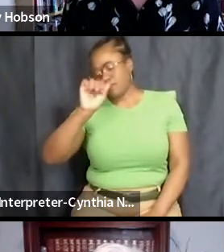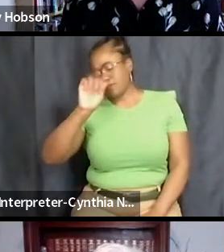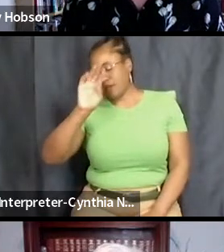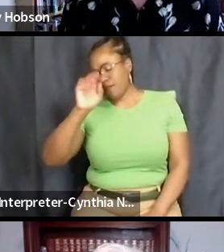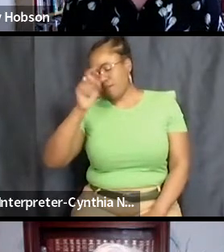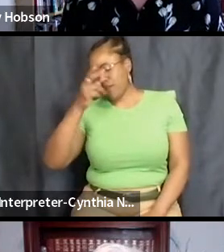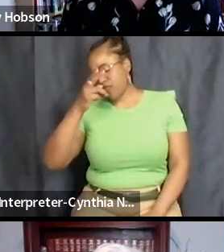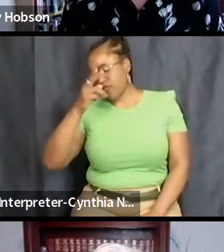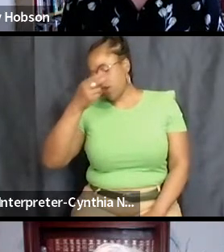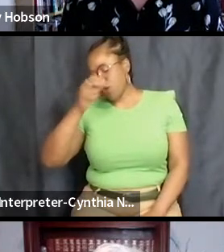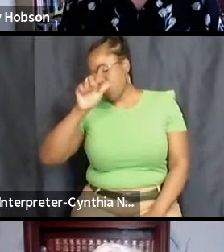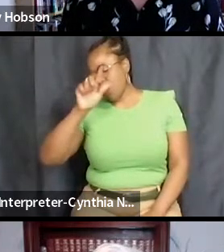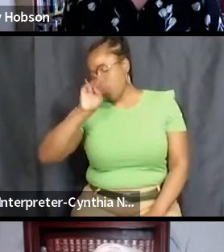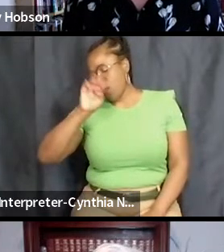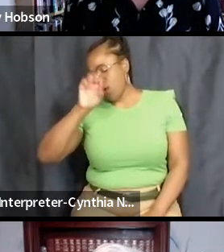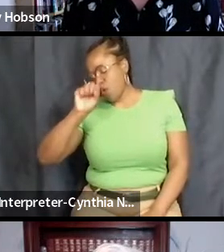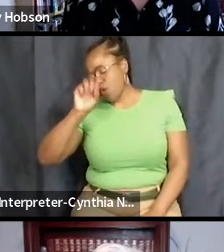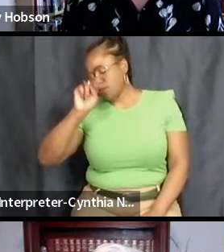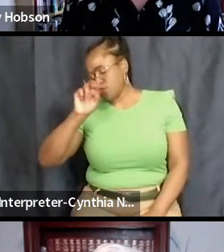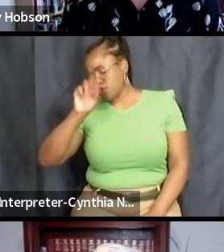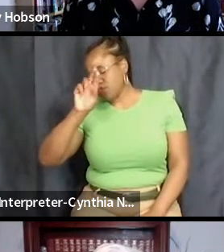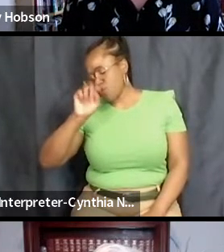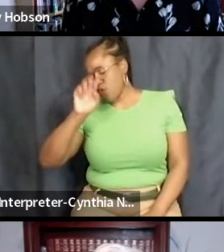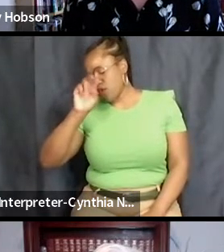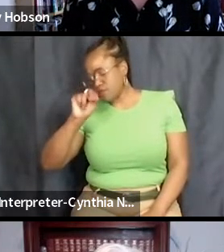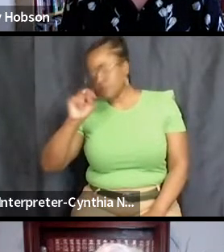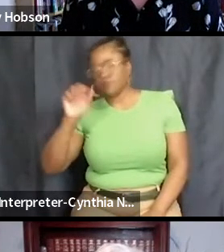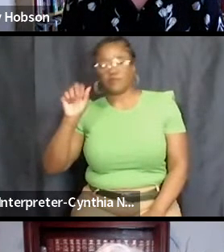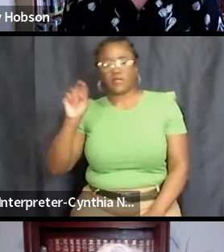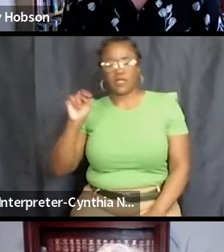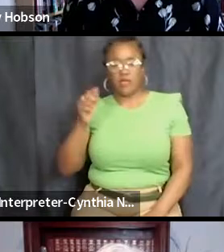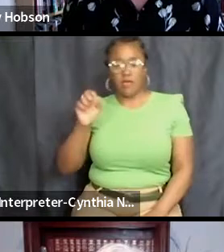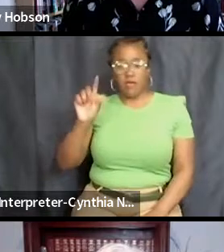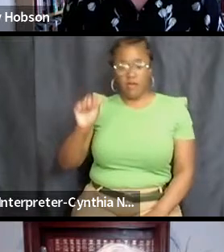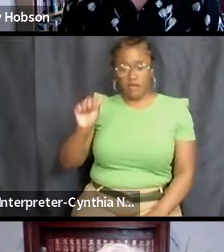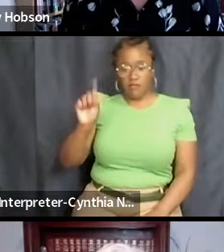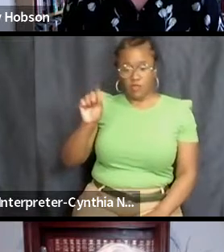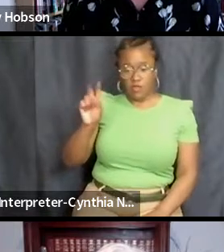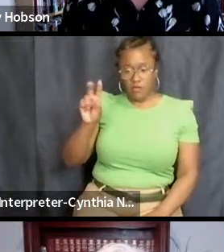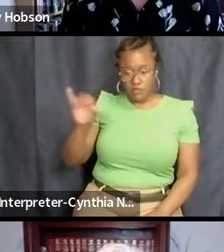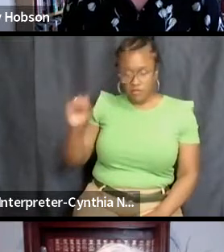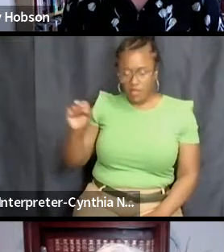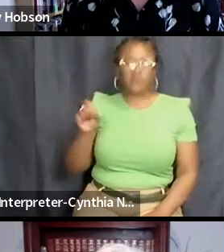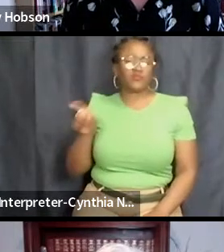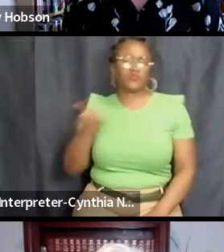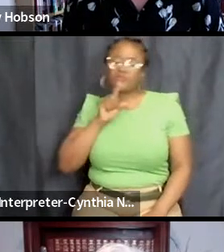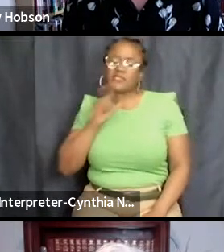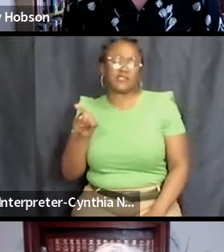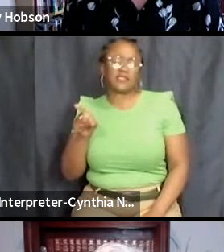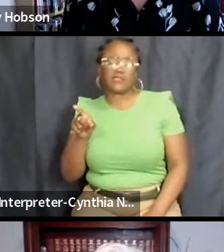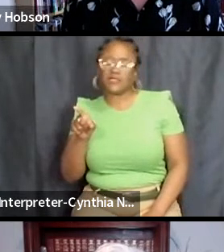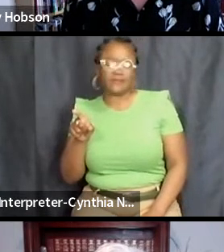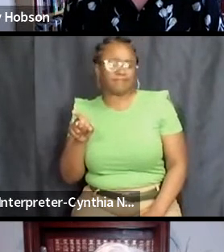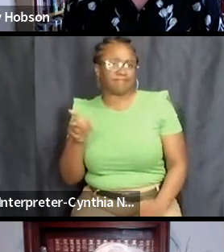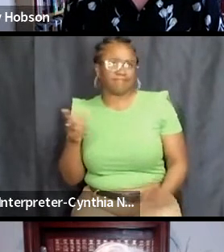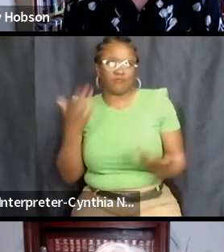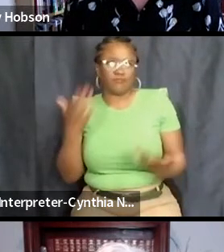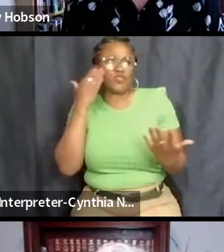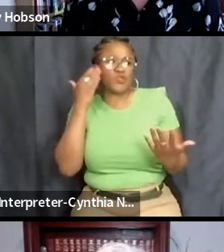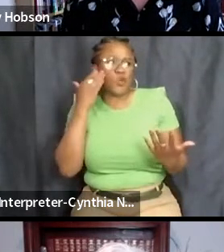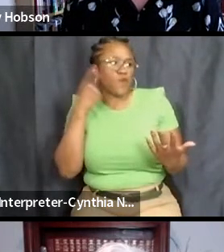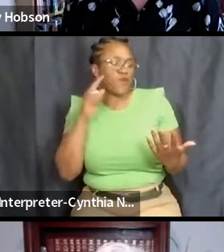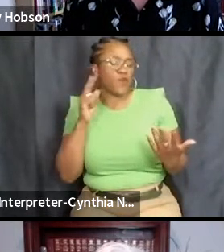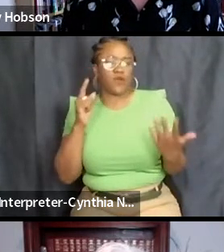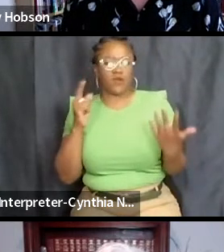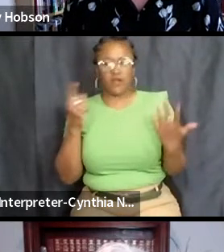Davis. I mean, a whole list of people that fought back against Reagan, but he was just somebody that seemed to be ubiquitous, and he